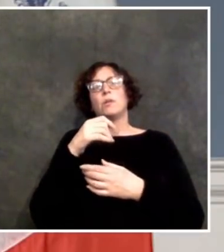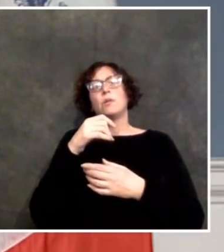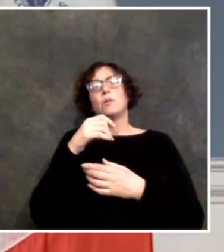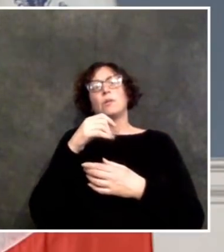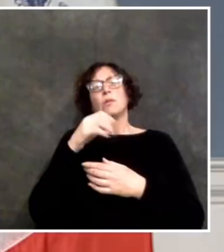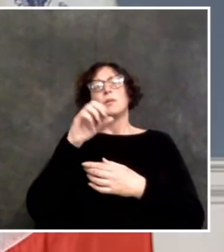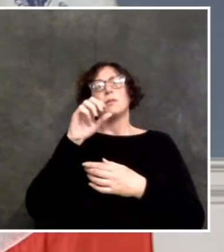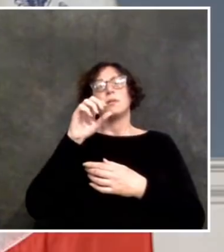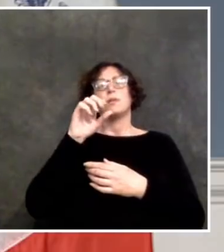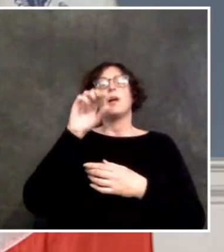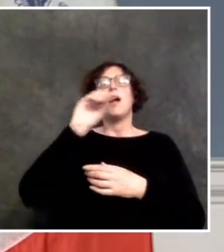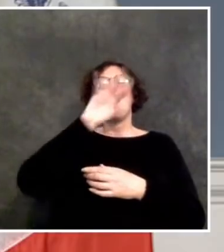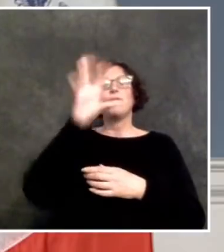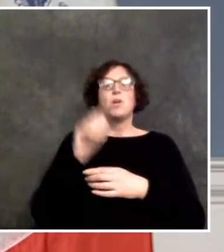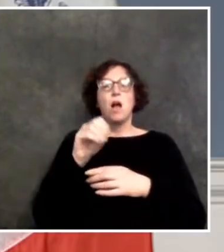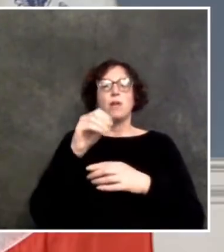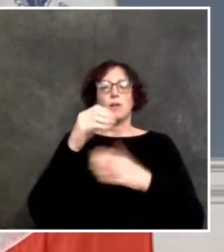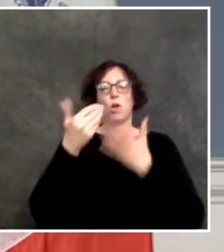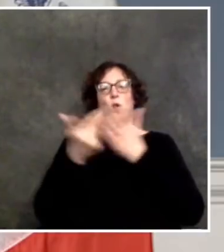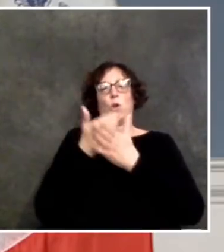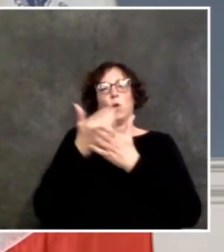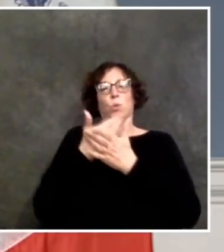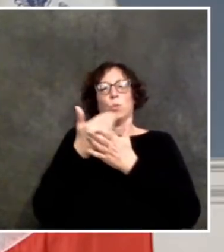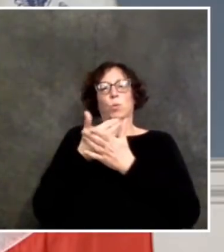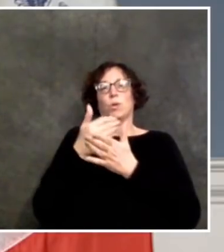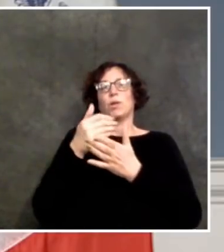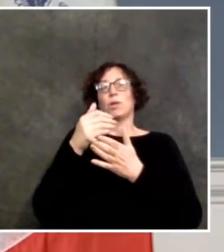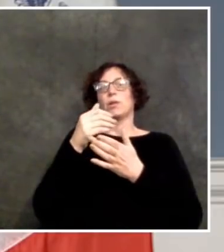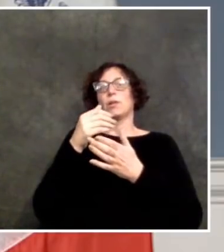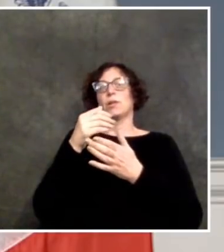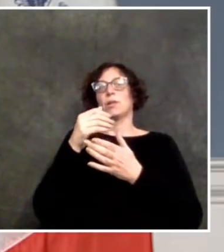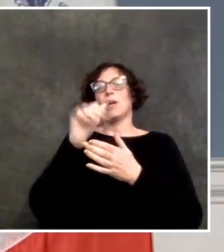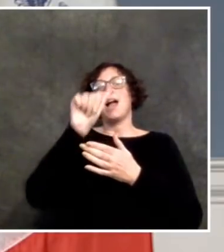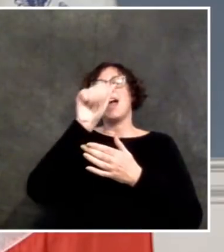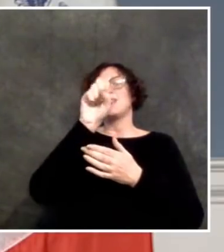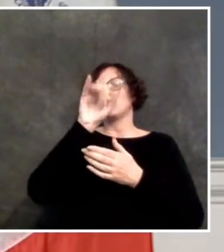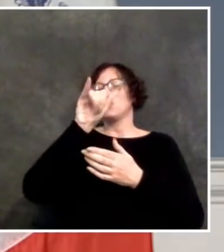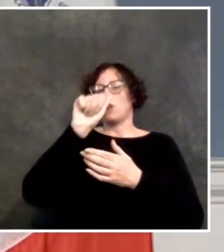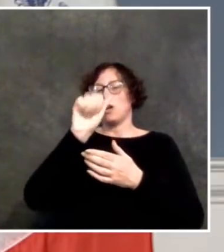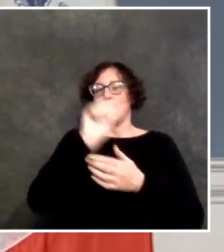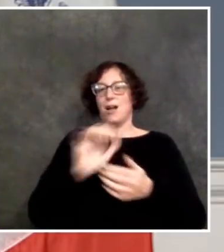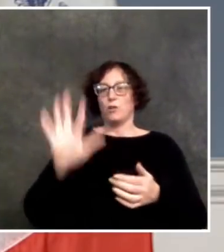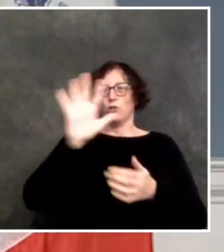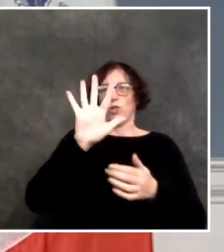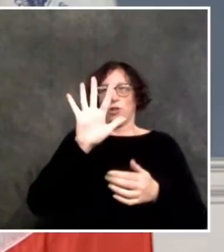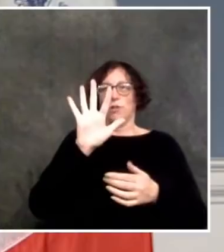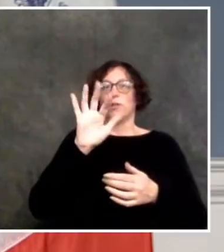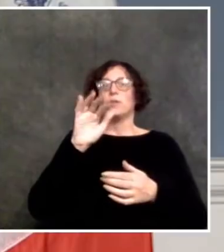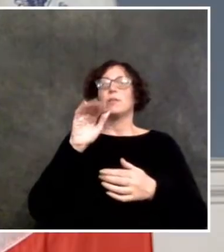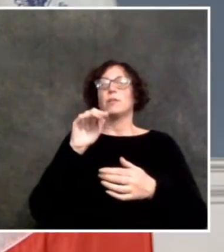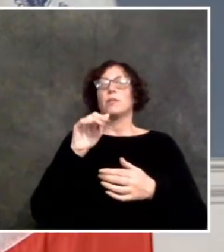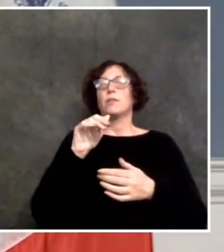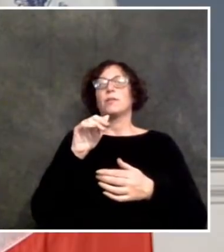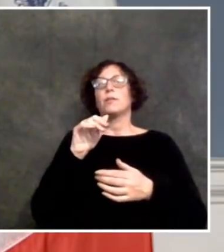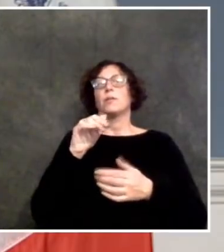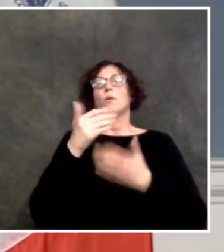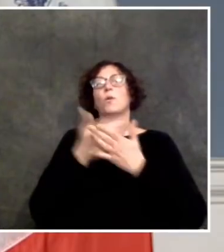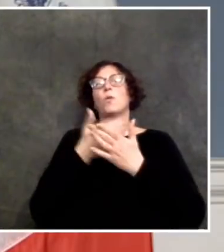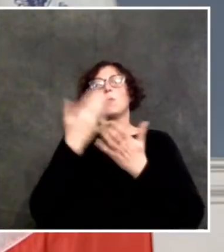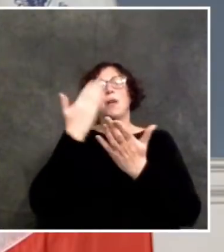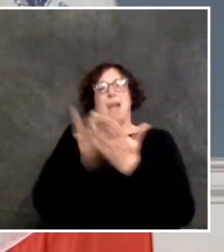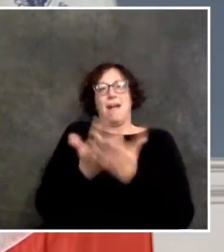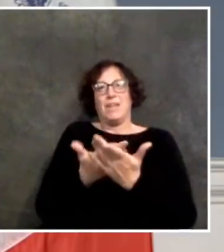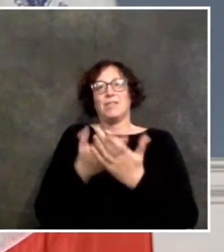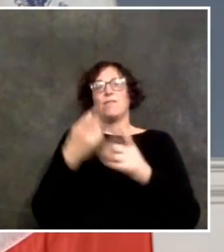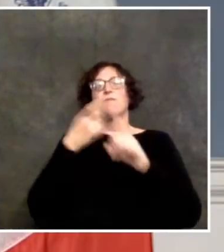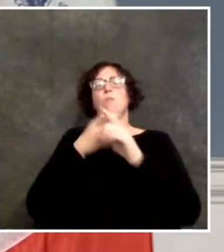mean that's happening most of the time, but it's saying something different than what we've seen before. So guidance will change, Jeff. I just want